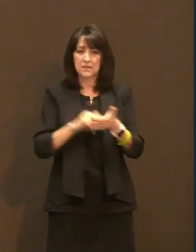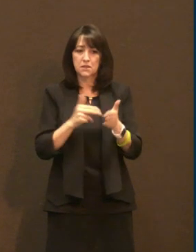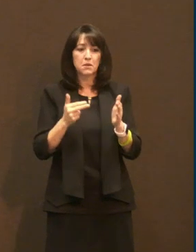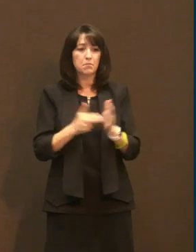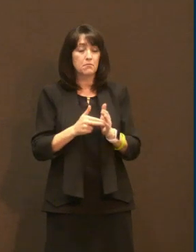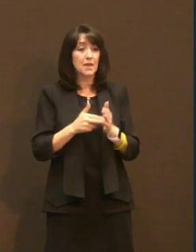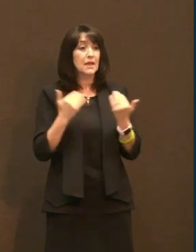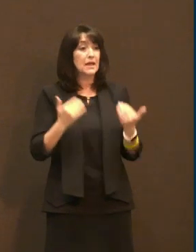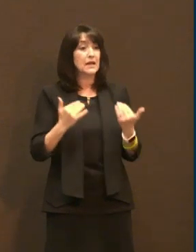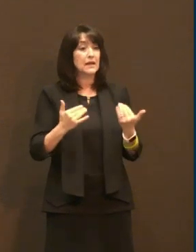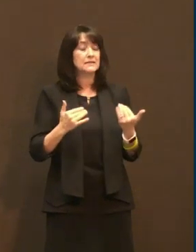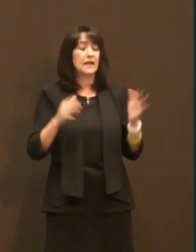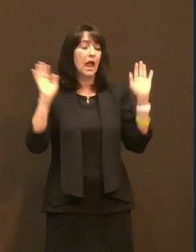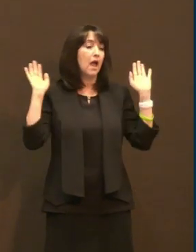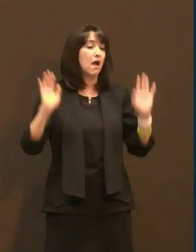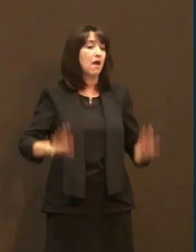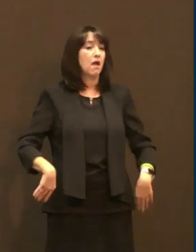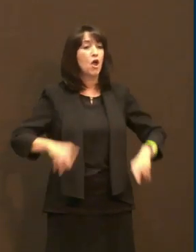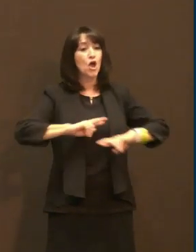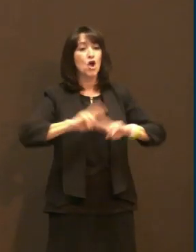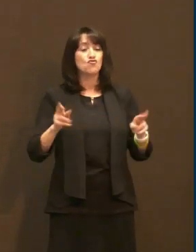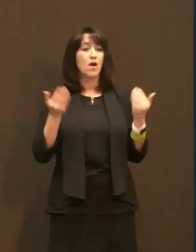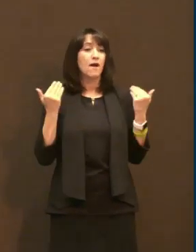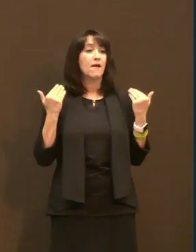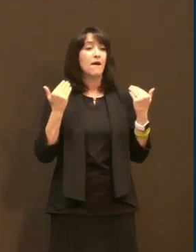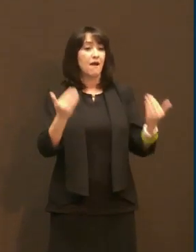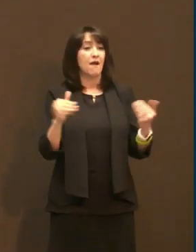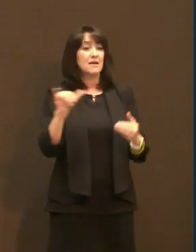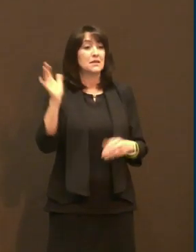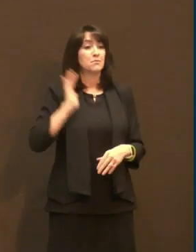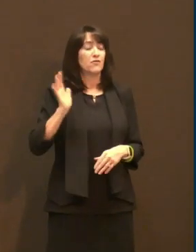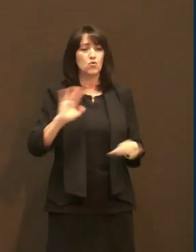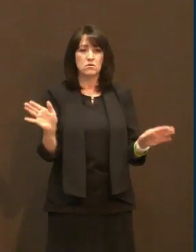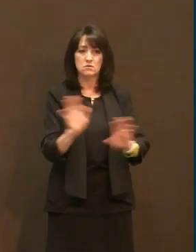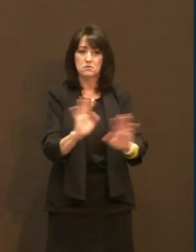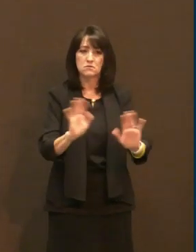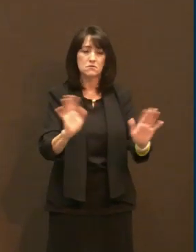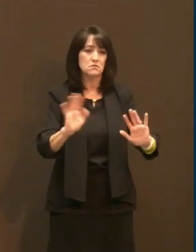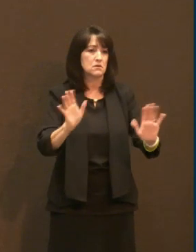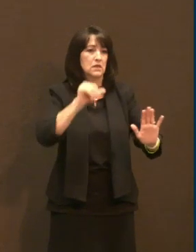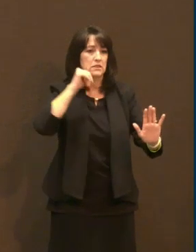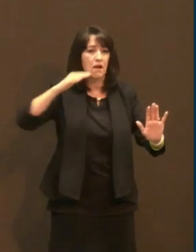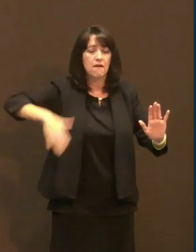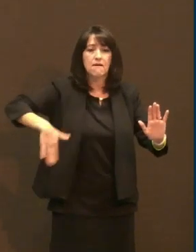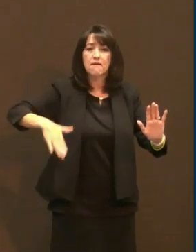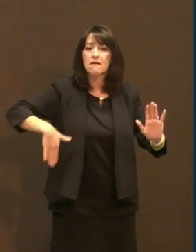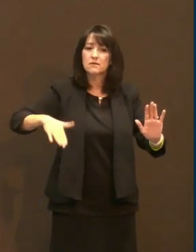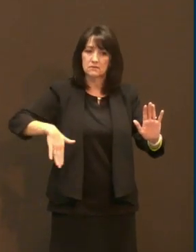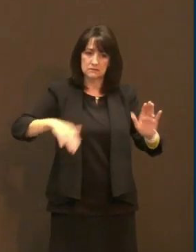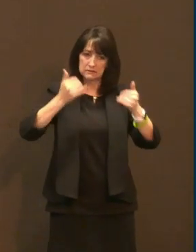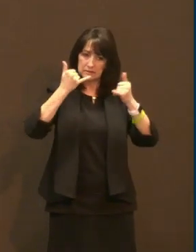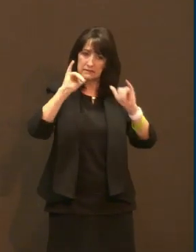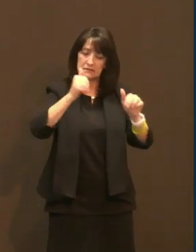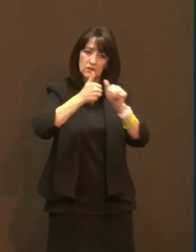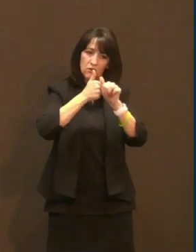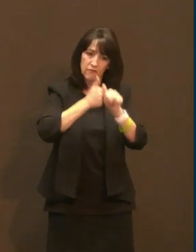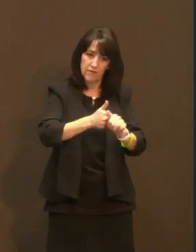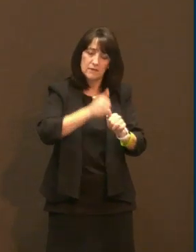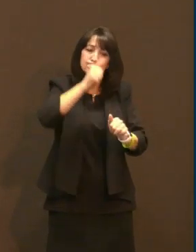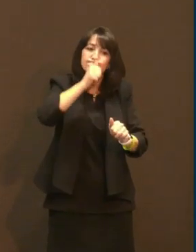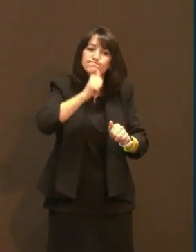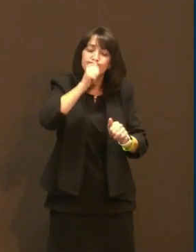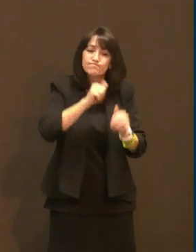This is really a time to lean in. And if we do lean in and we stick to it, we'll get to where we need to be. It's not going to